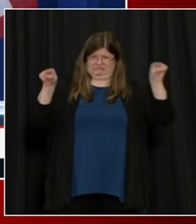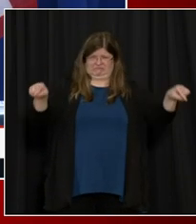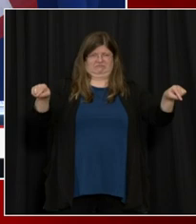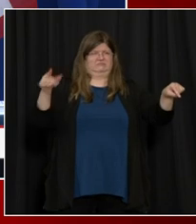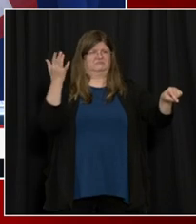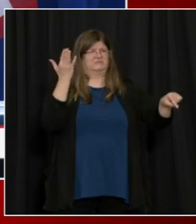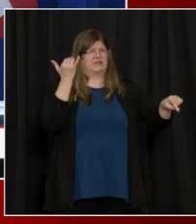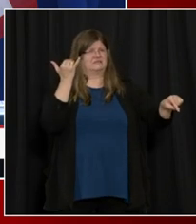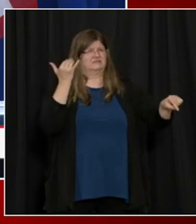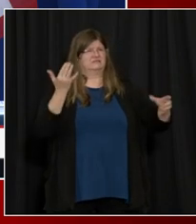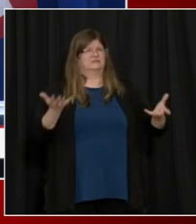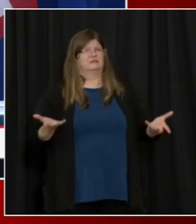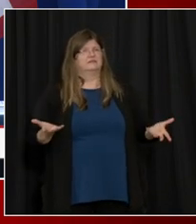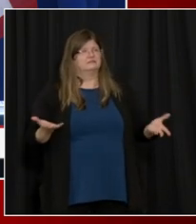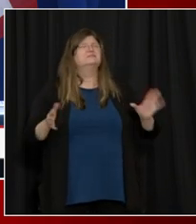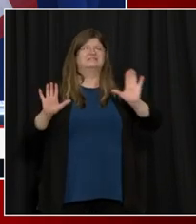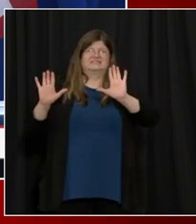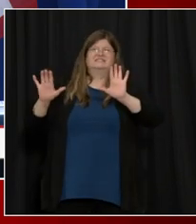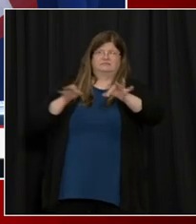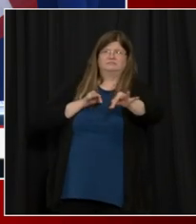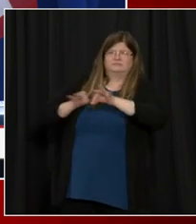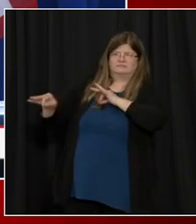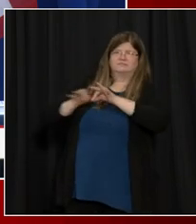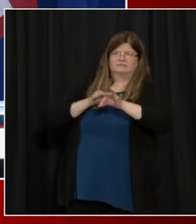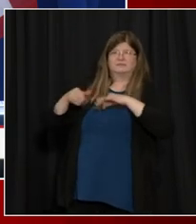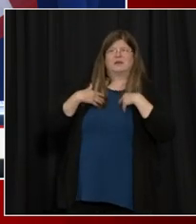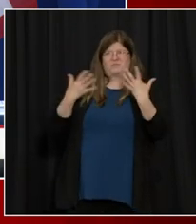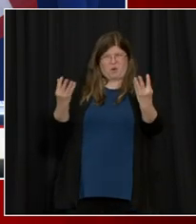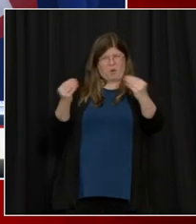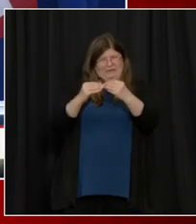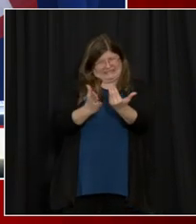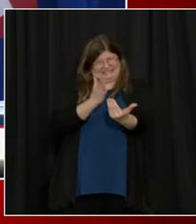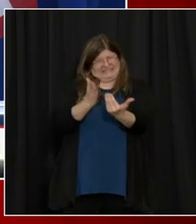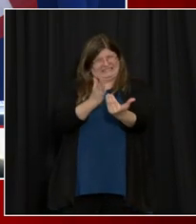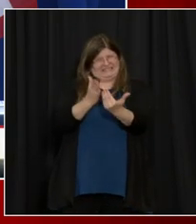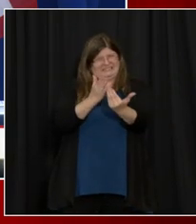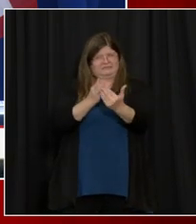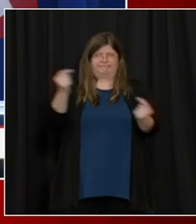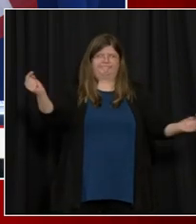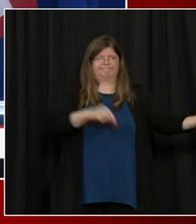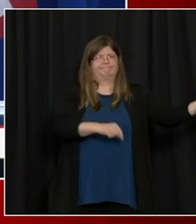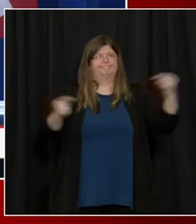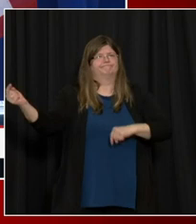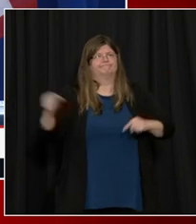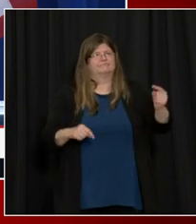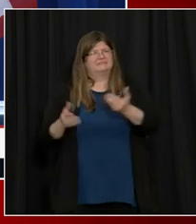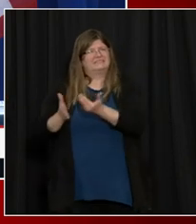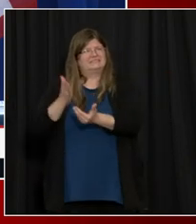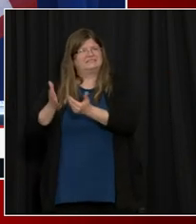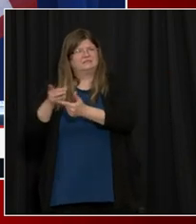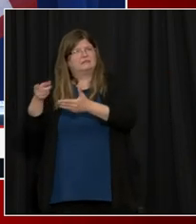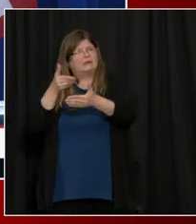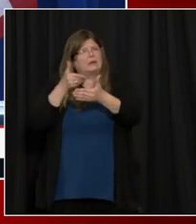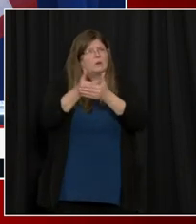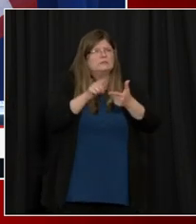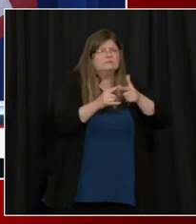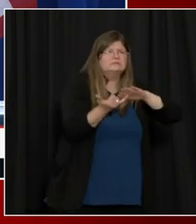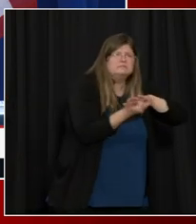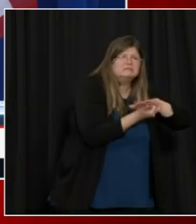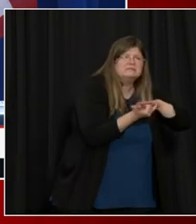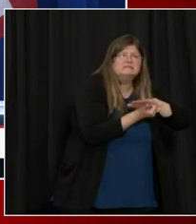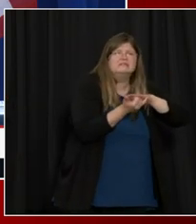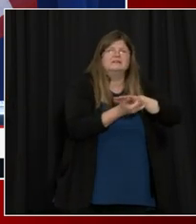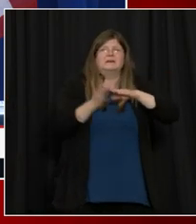we want a more accessible site in Ward 8 that's also close to the metro, that's close to the business district,